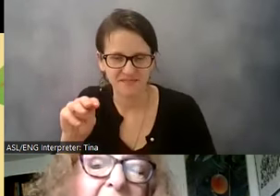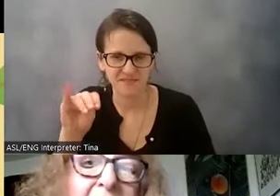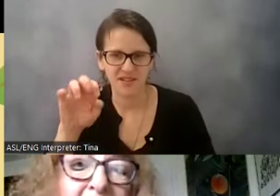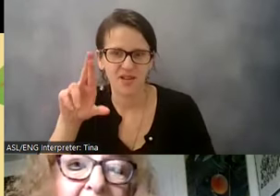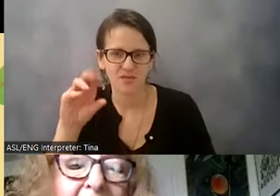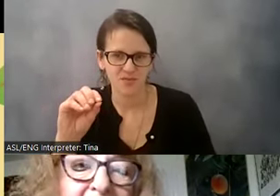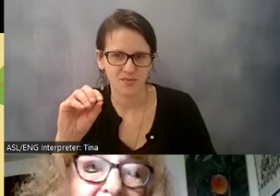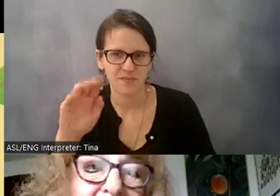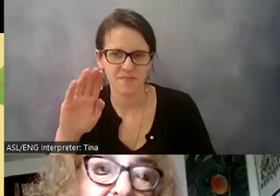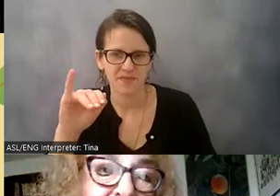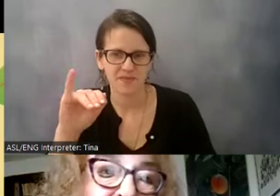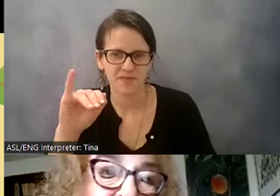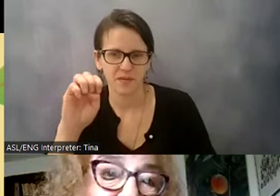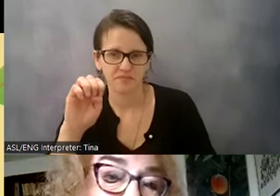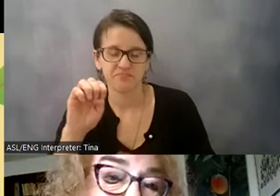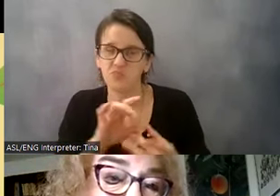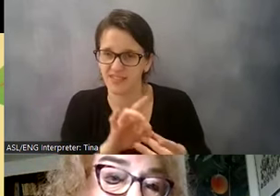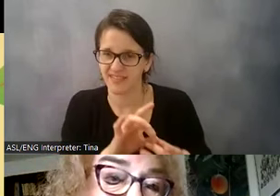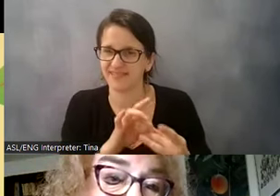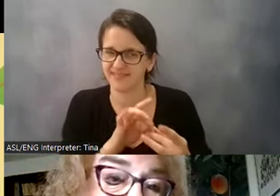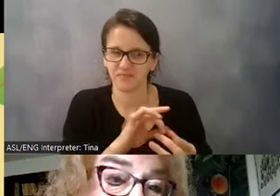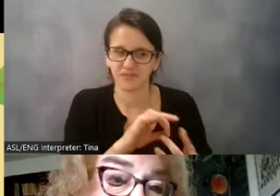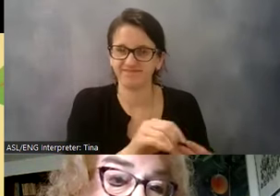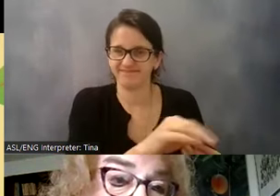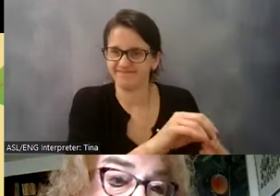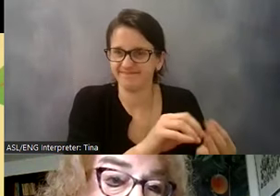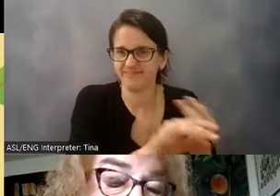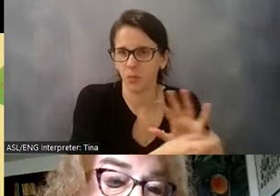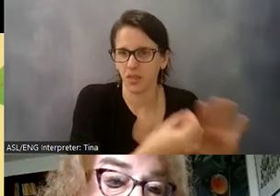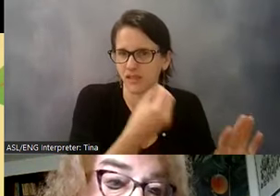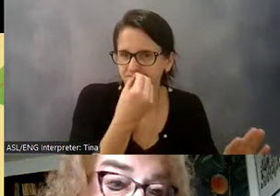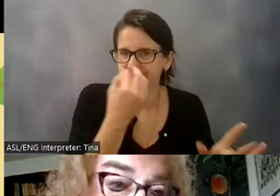relationship, but there is a relationship. Next slide, please.